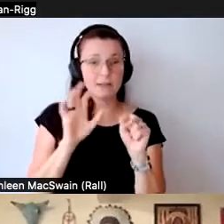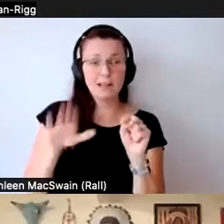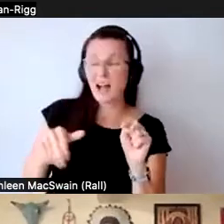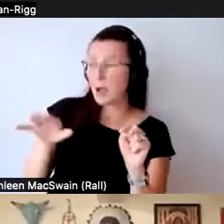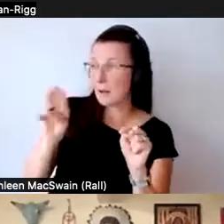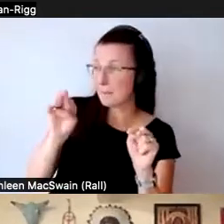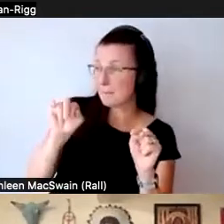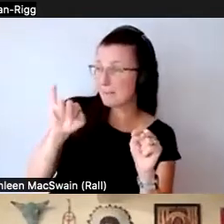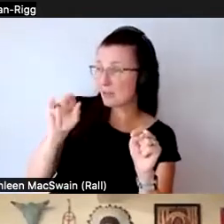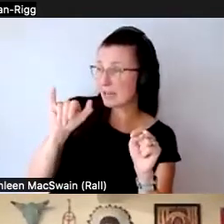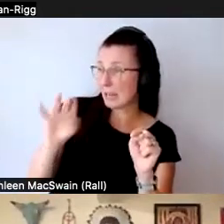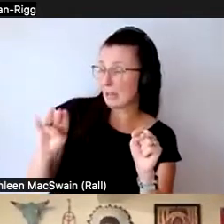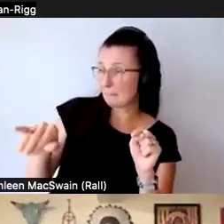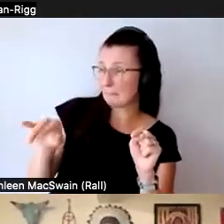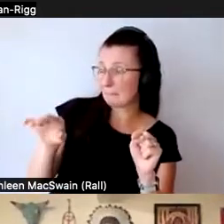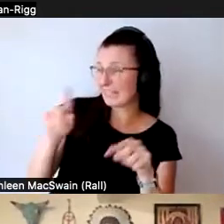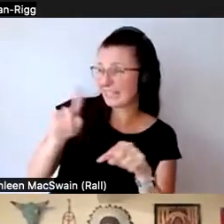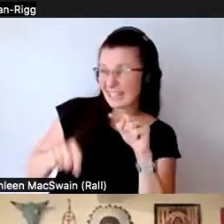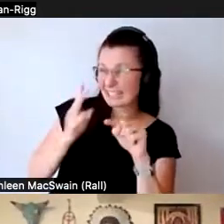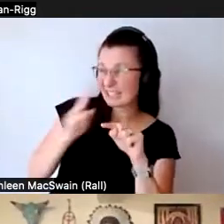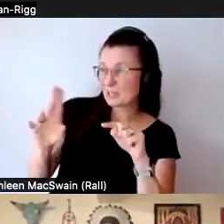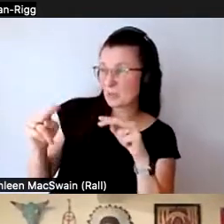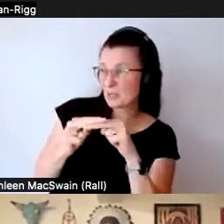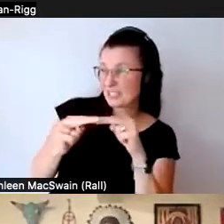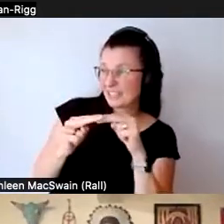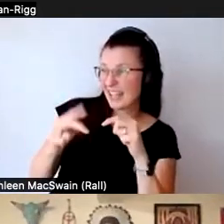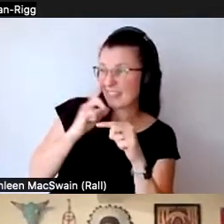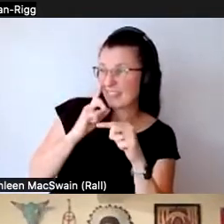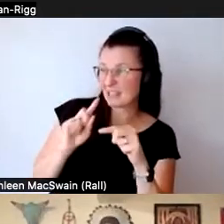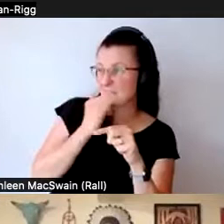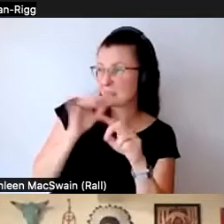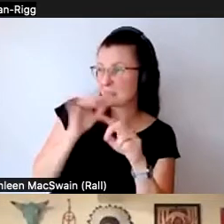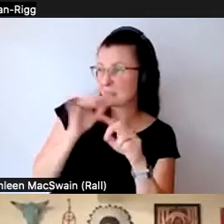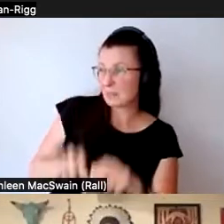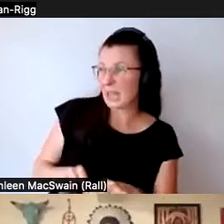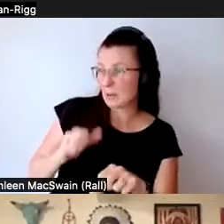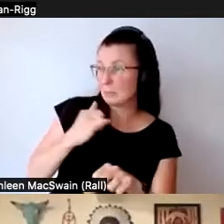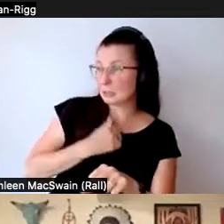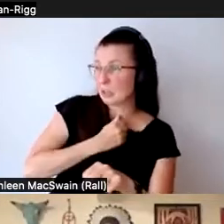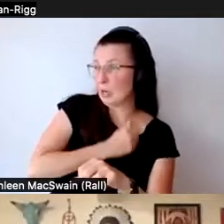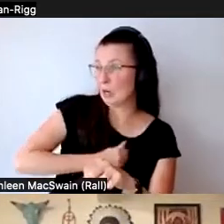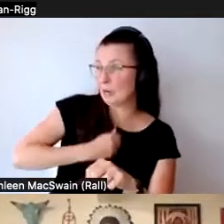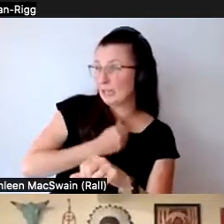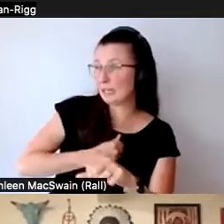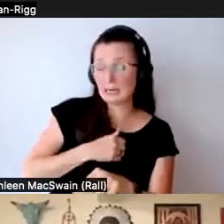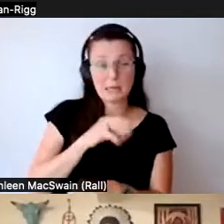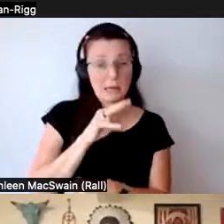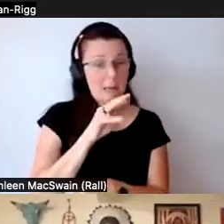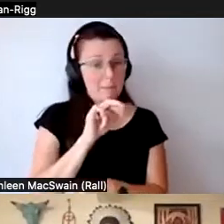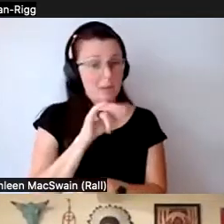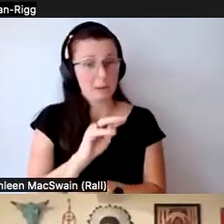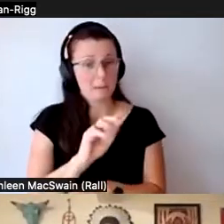No. Oh. I thought you'd pulled them down. I'm sorry. That's okay.